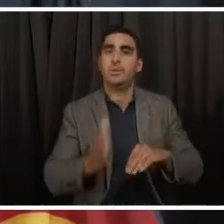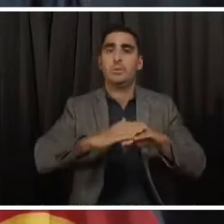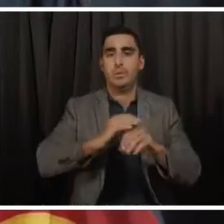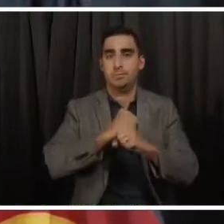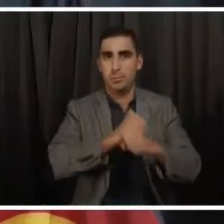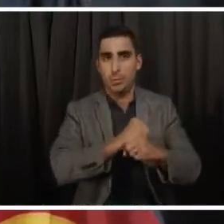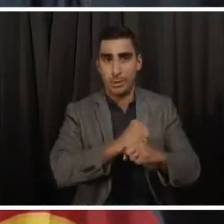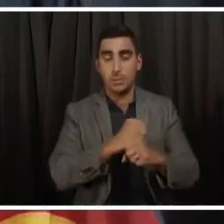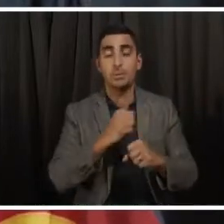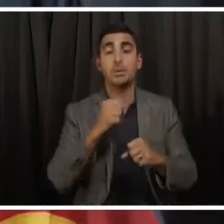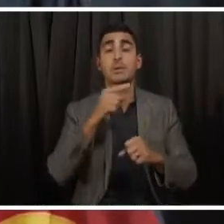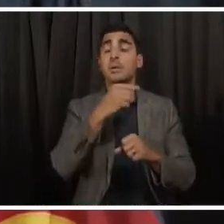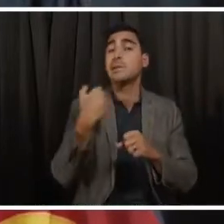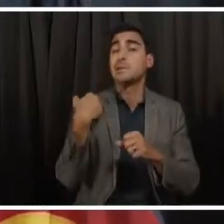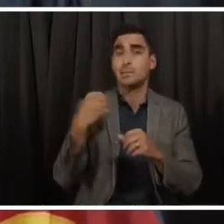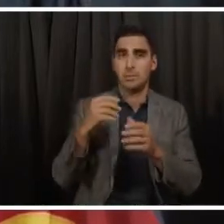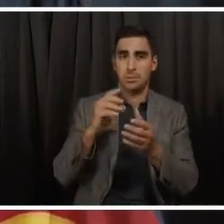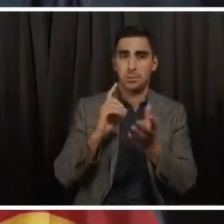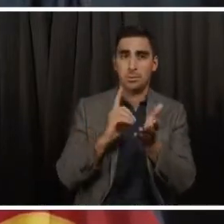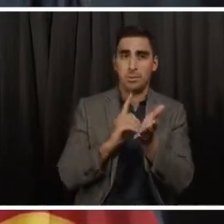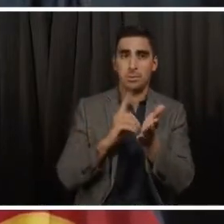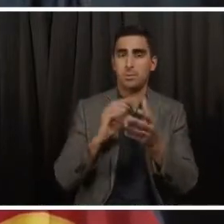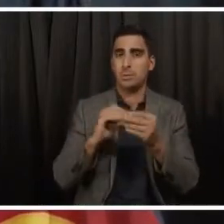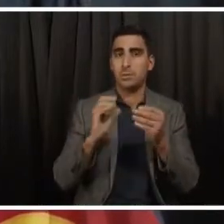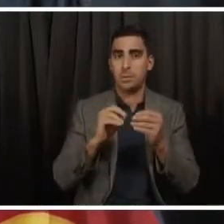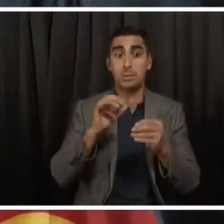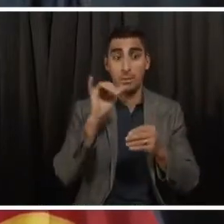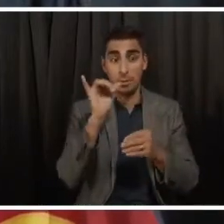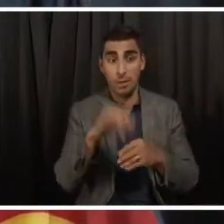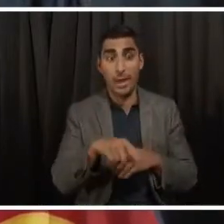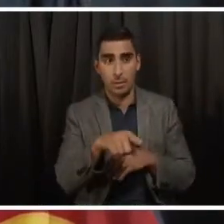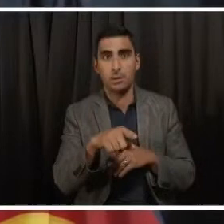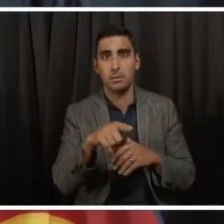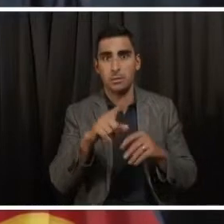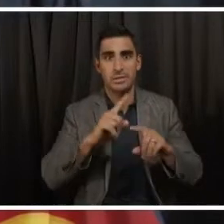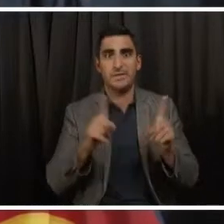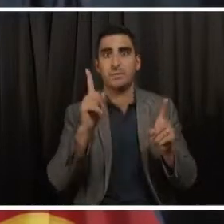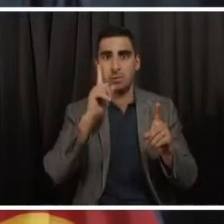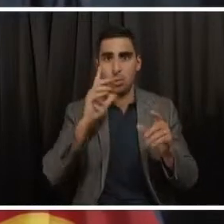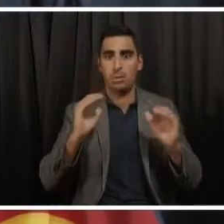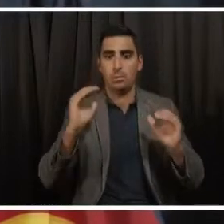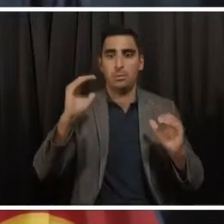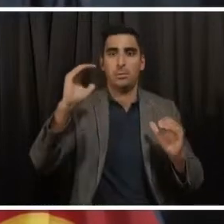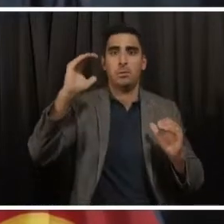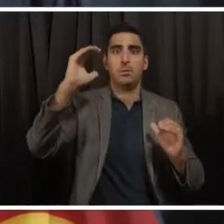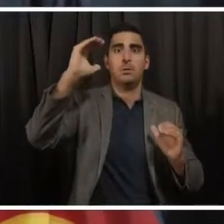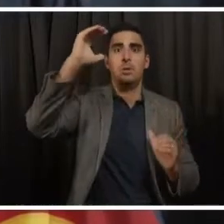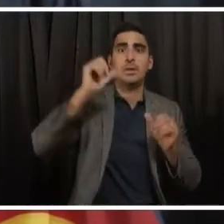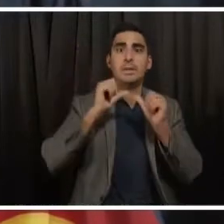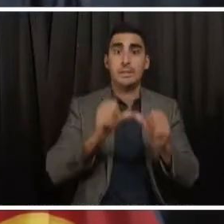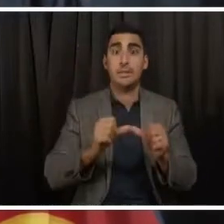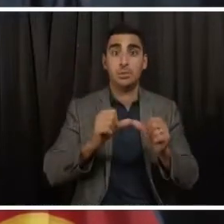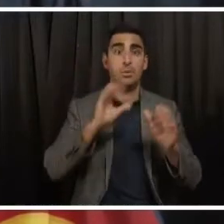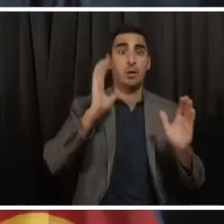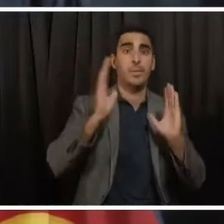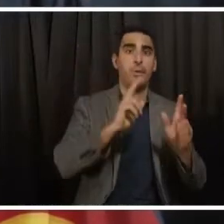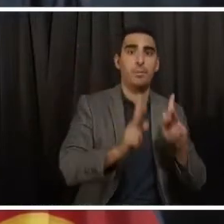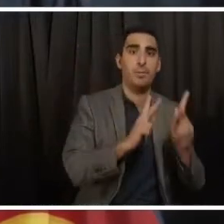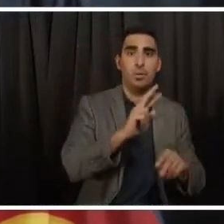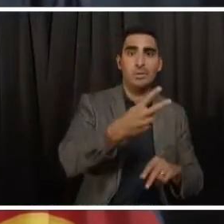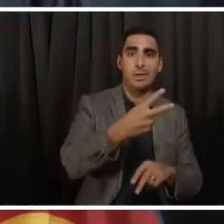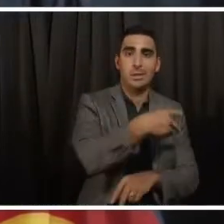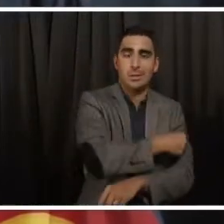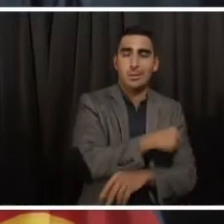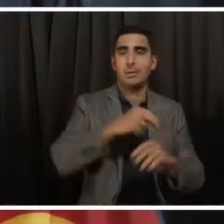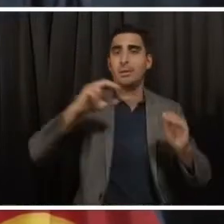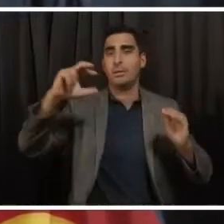that difference will grow as the immunocompromised represent a lower and lower percentage of those who are boosted. So we already see it, and it's